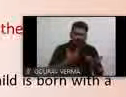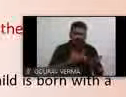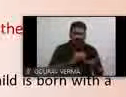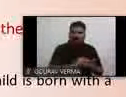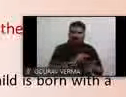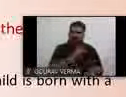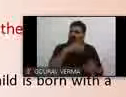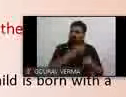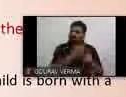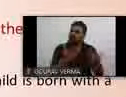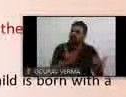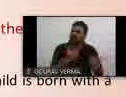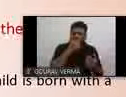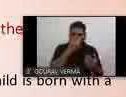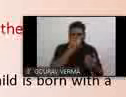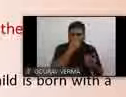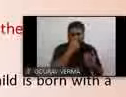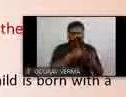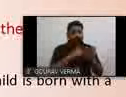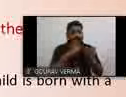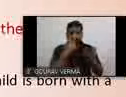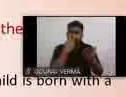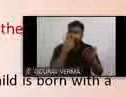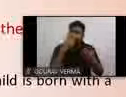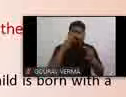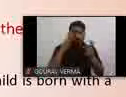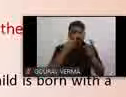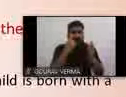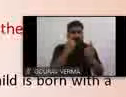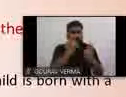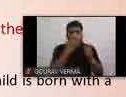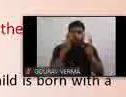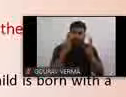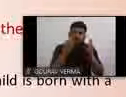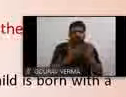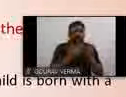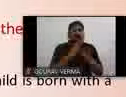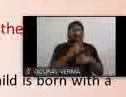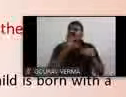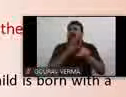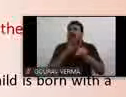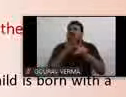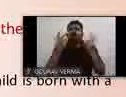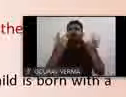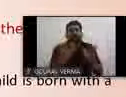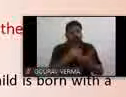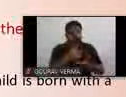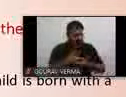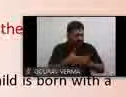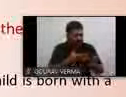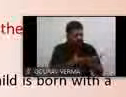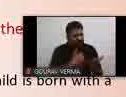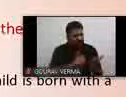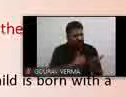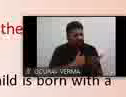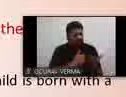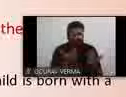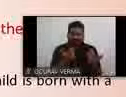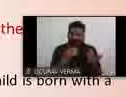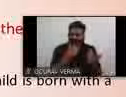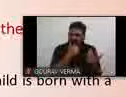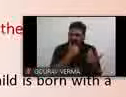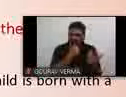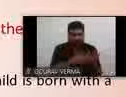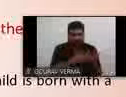do? Sight is so very important. How can he do anything? This little baby is, I don't know whether he will